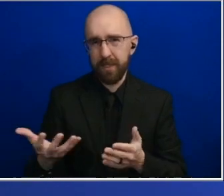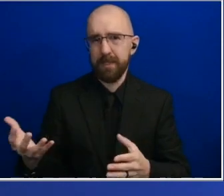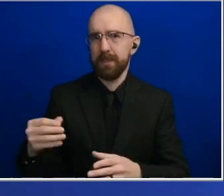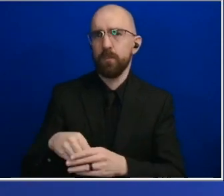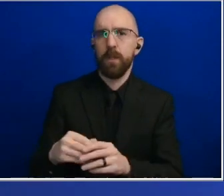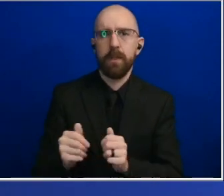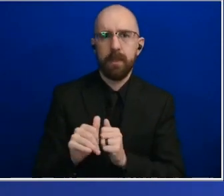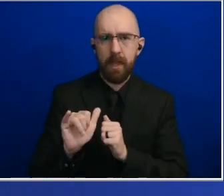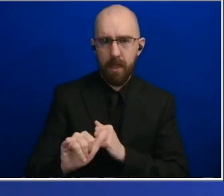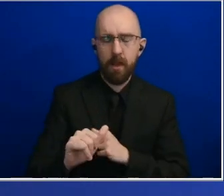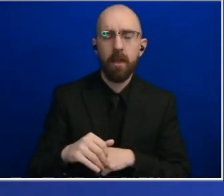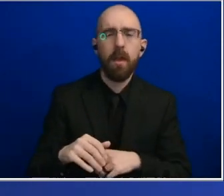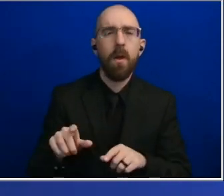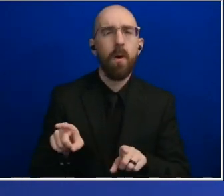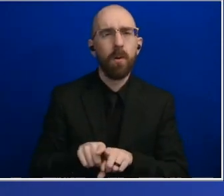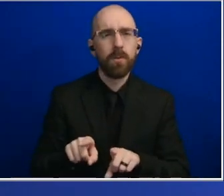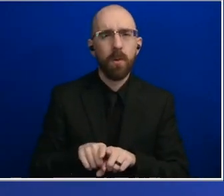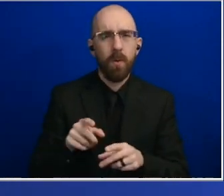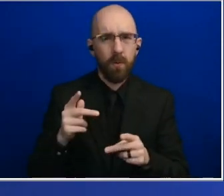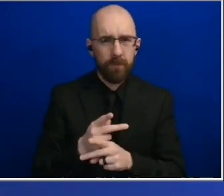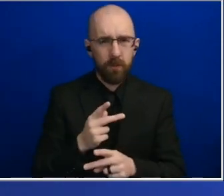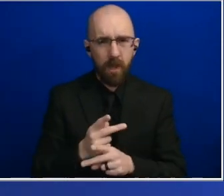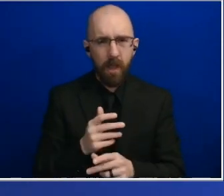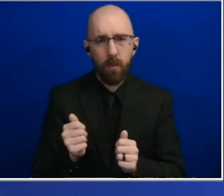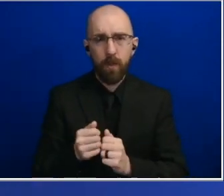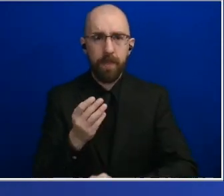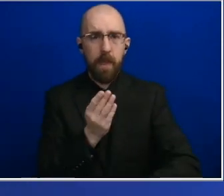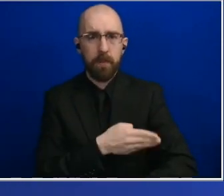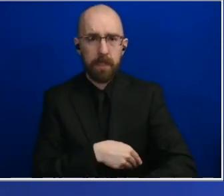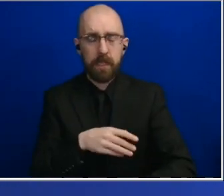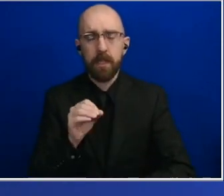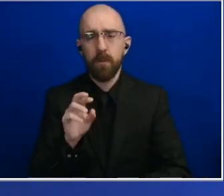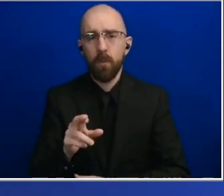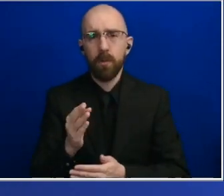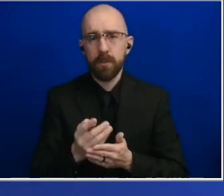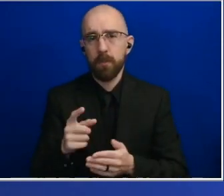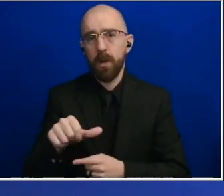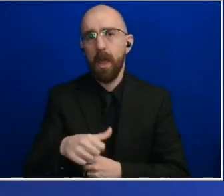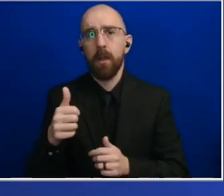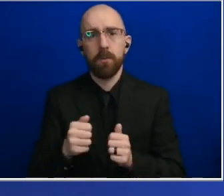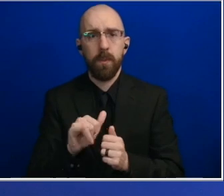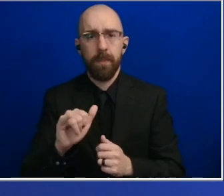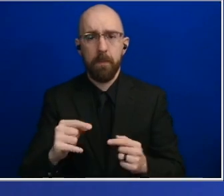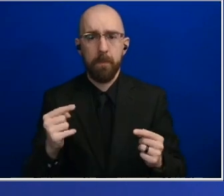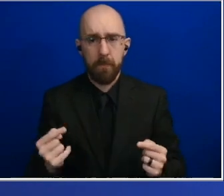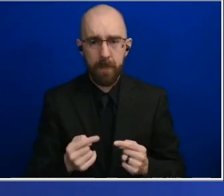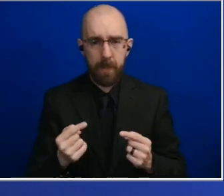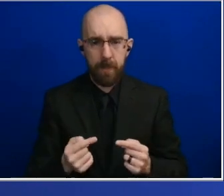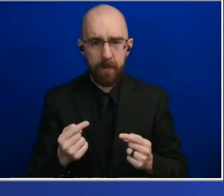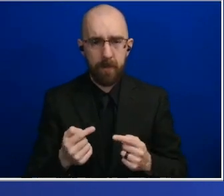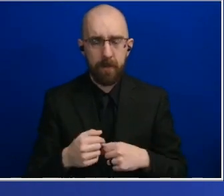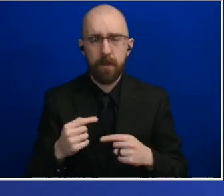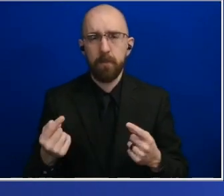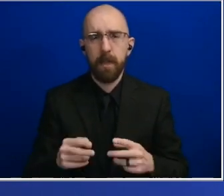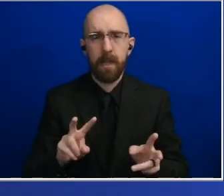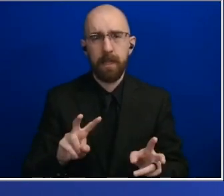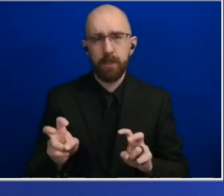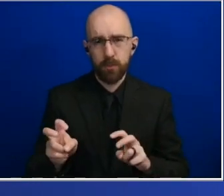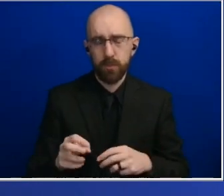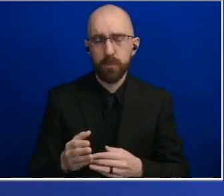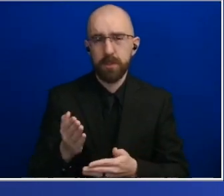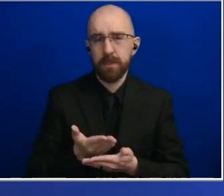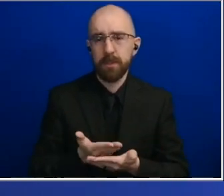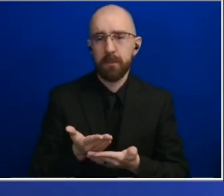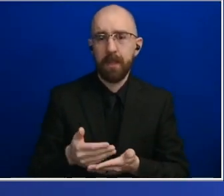out, with an amputee or someone else with a pain issue, is there something else going on? Is